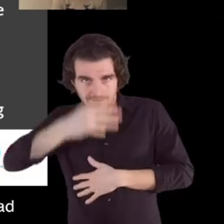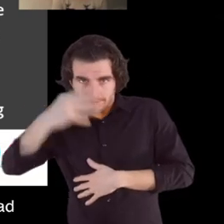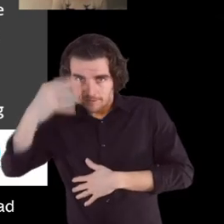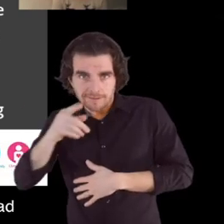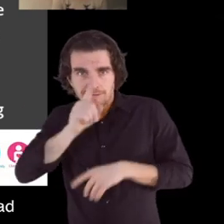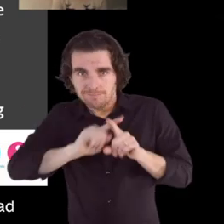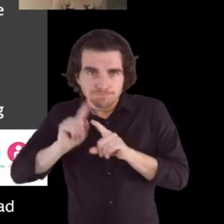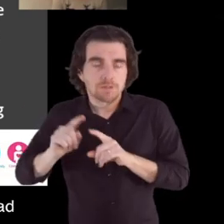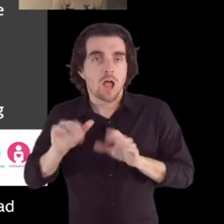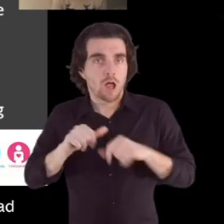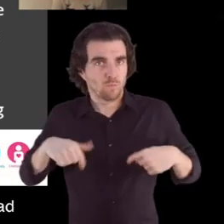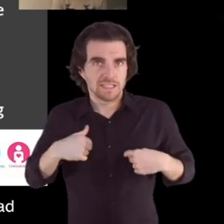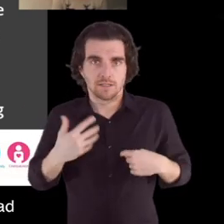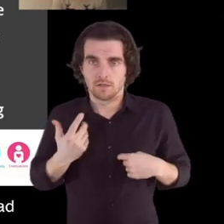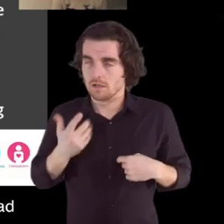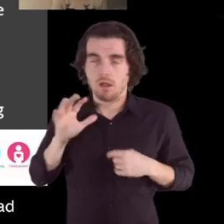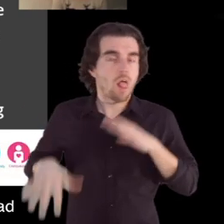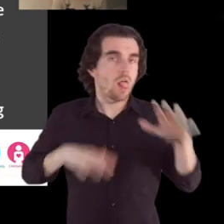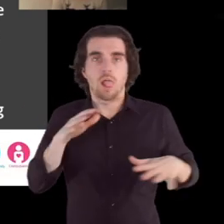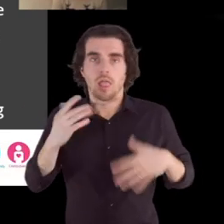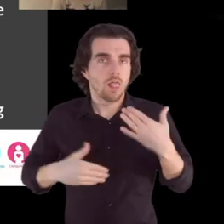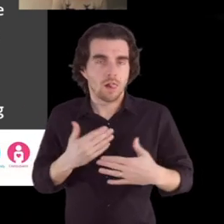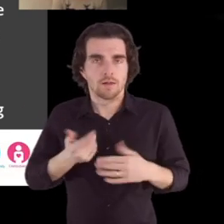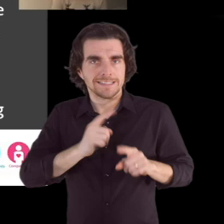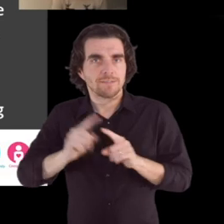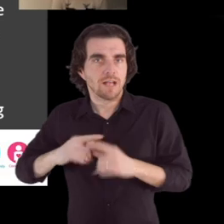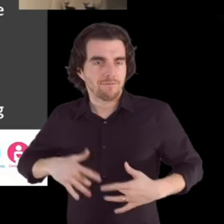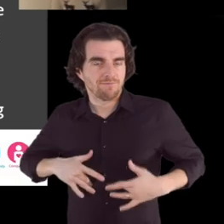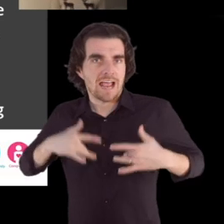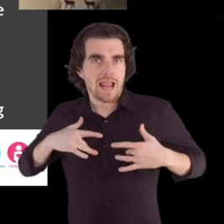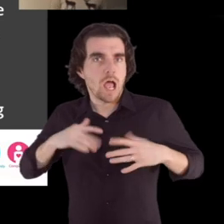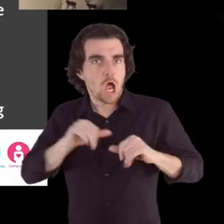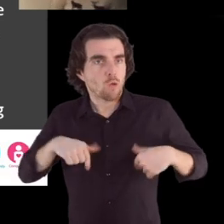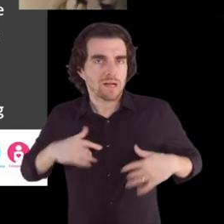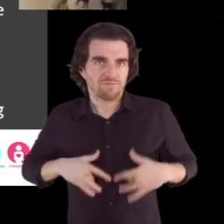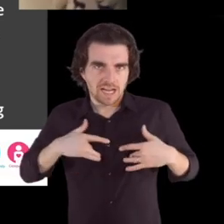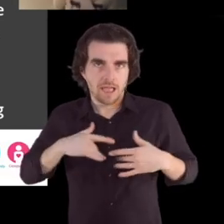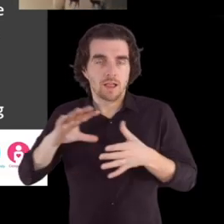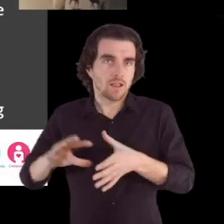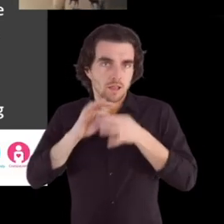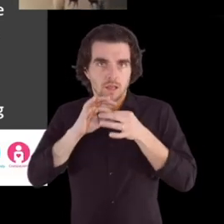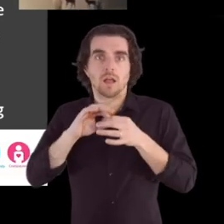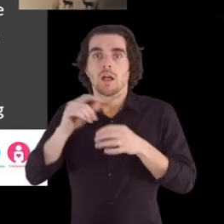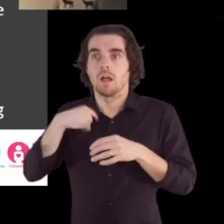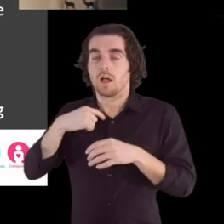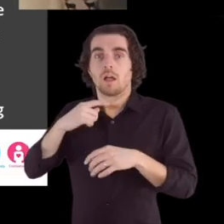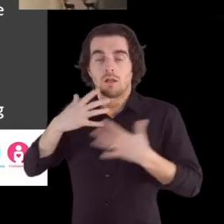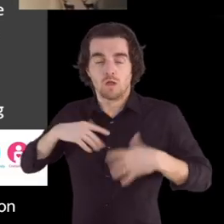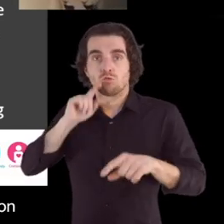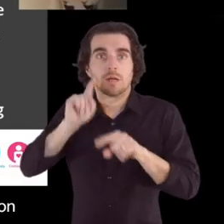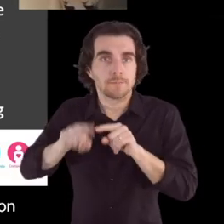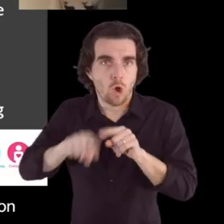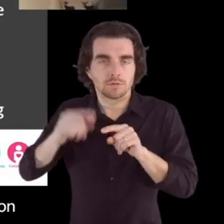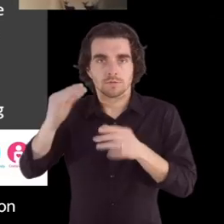features of this pandemic environment that lead to a range of normal emotional, so how we're feeling, and indeed cognitive responses.